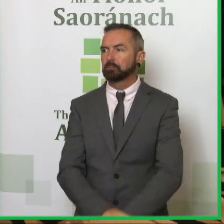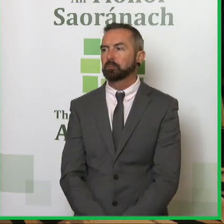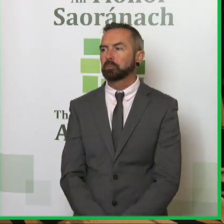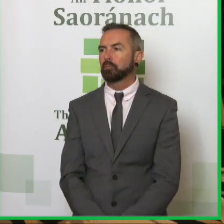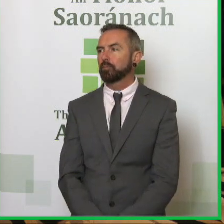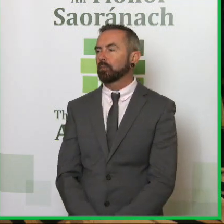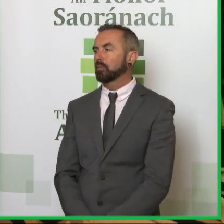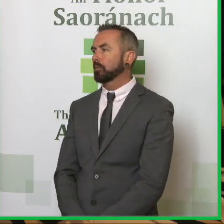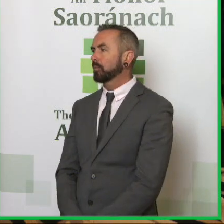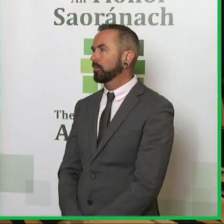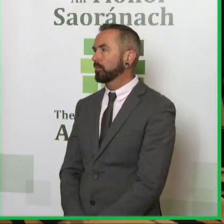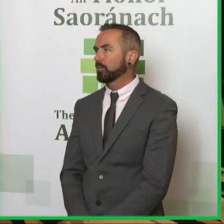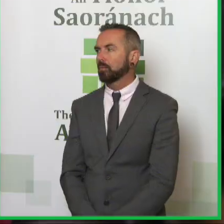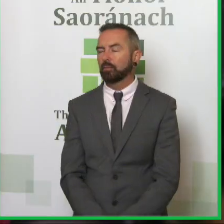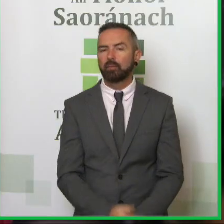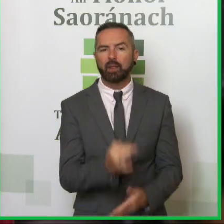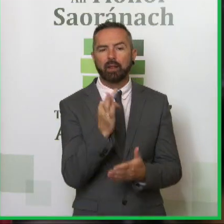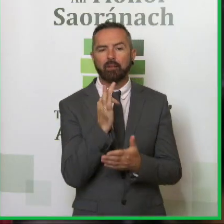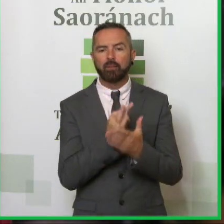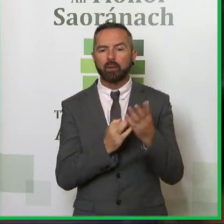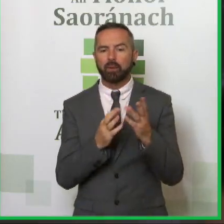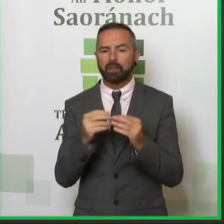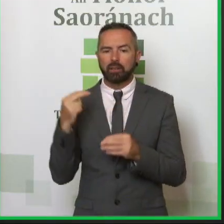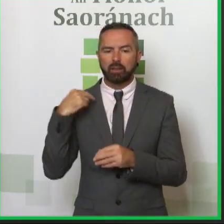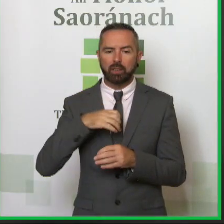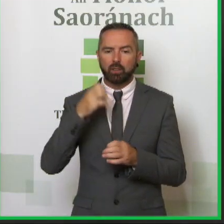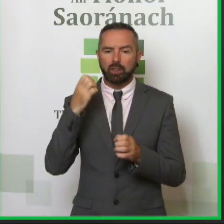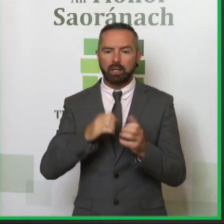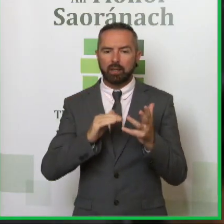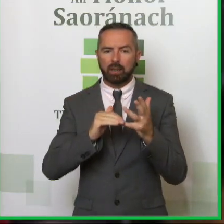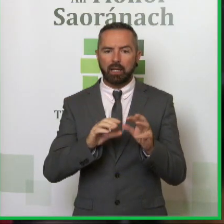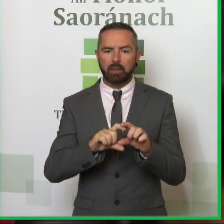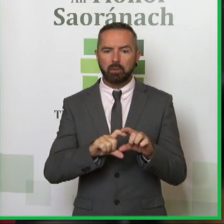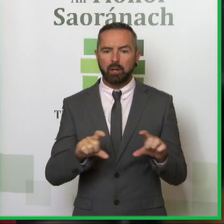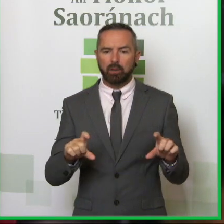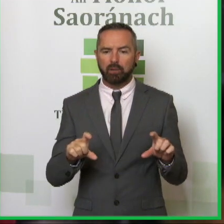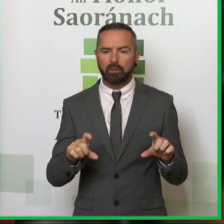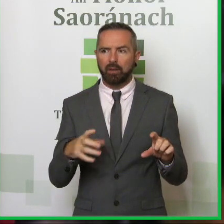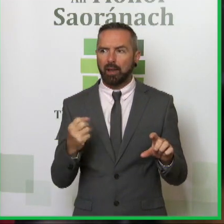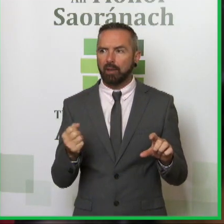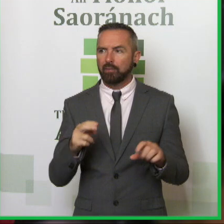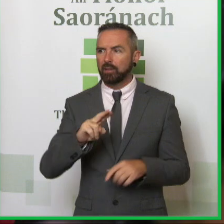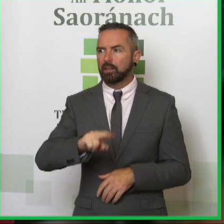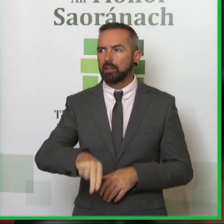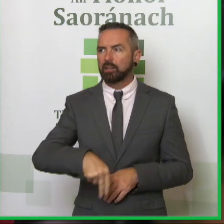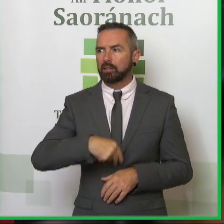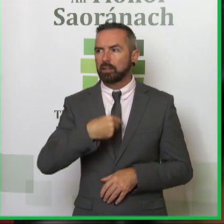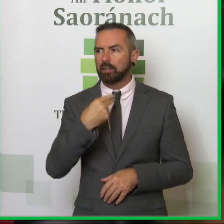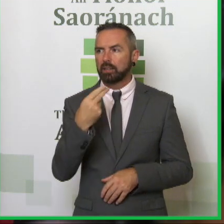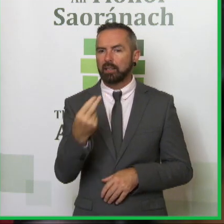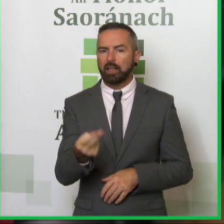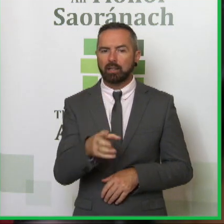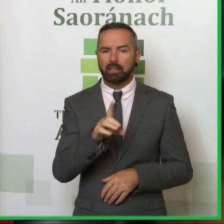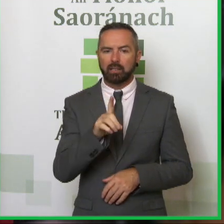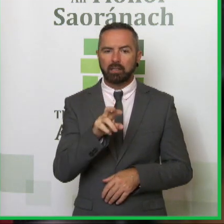Just as a couple of things, there's down near the end in the last paragraph, there's the next